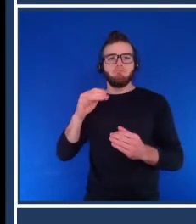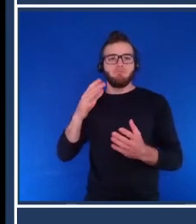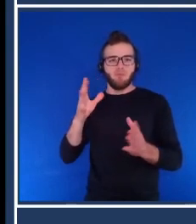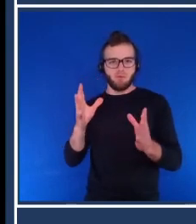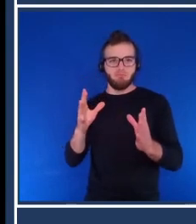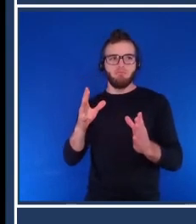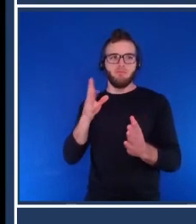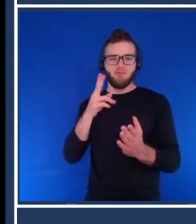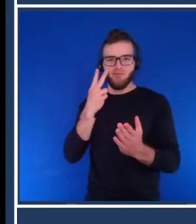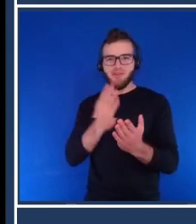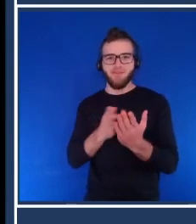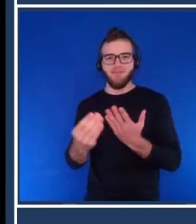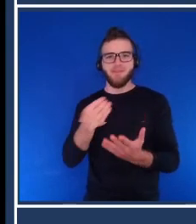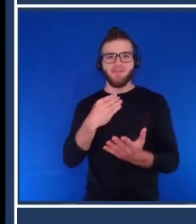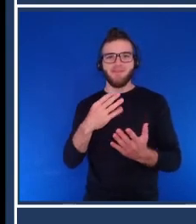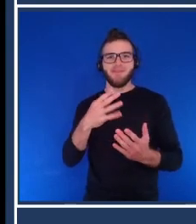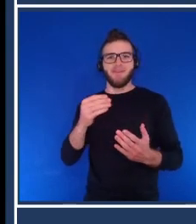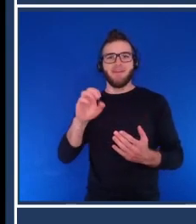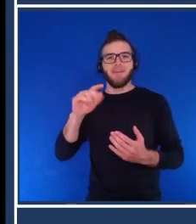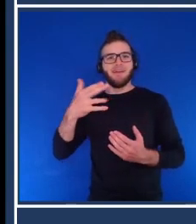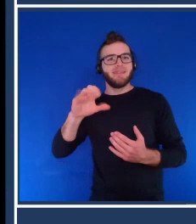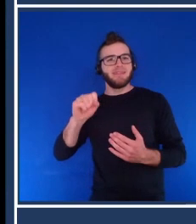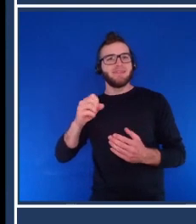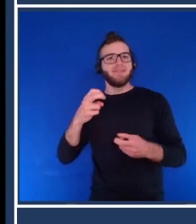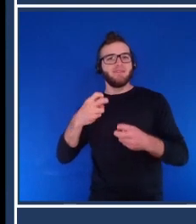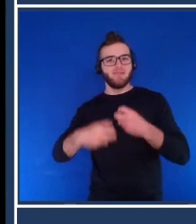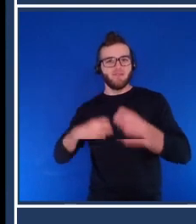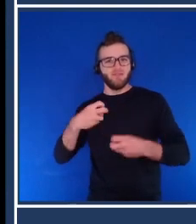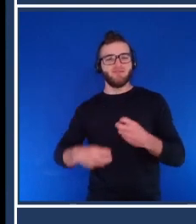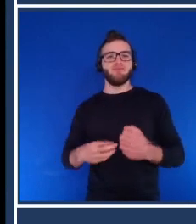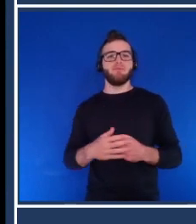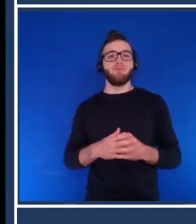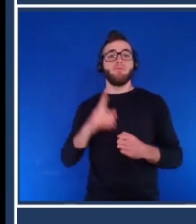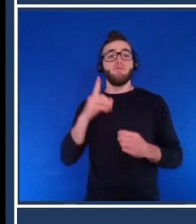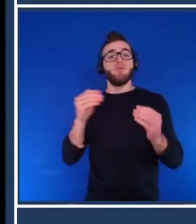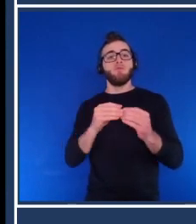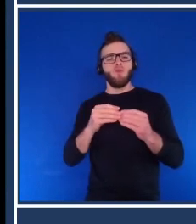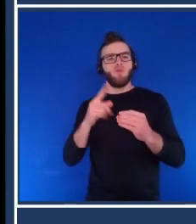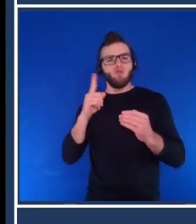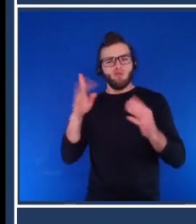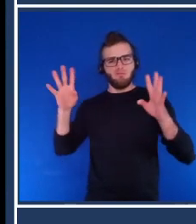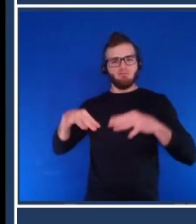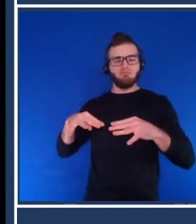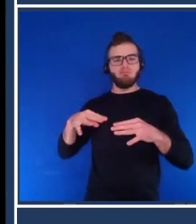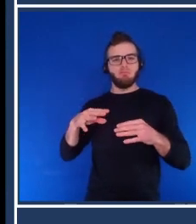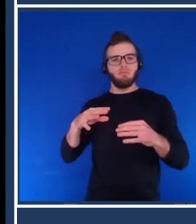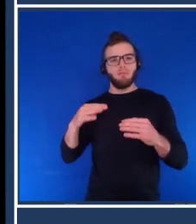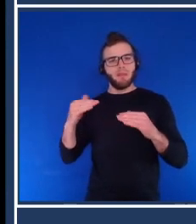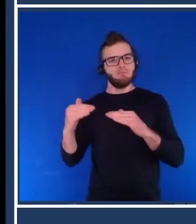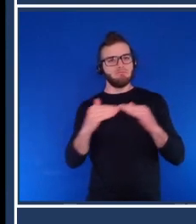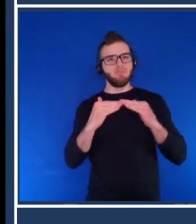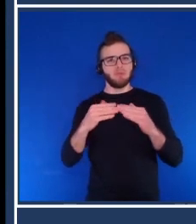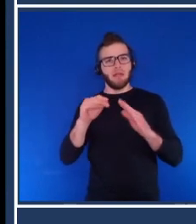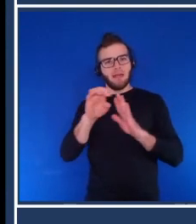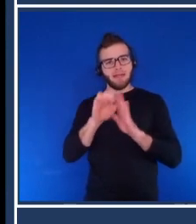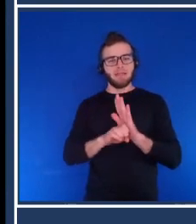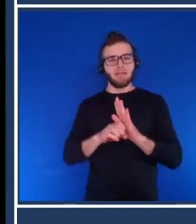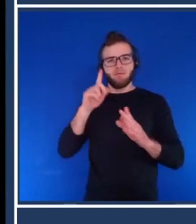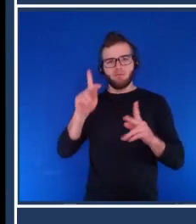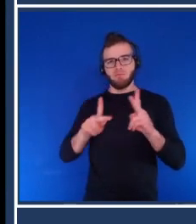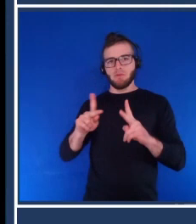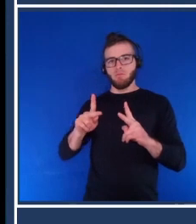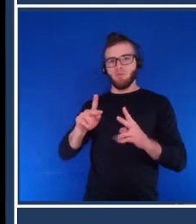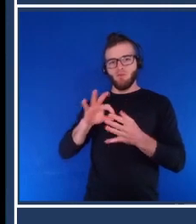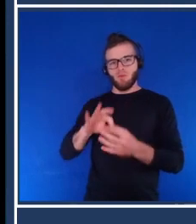in order to bring more visibility to this community for the need of inclusion of people with disabilities in discussions of AI